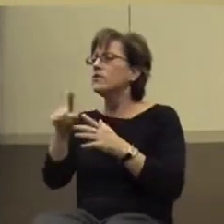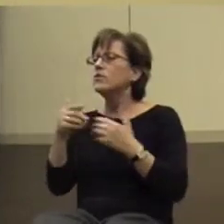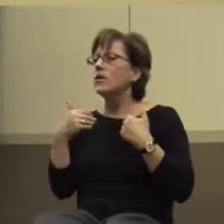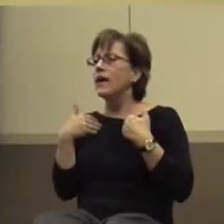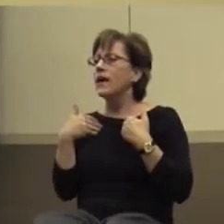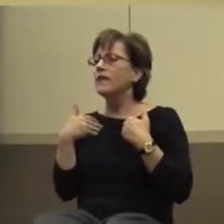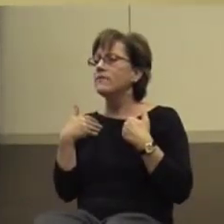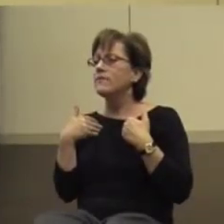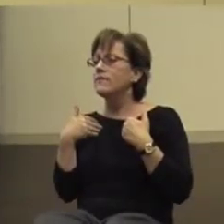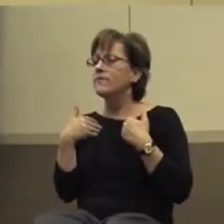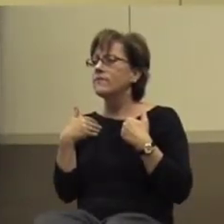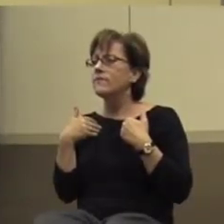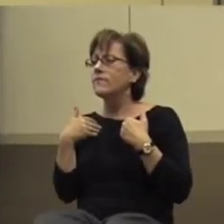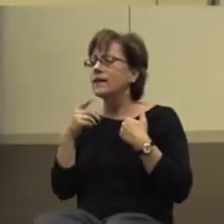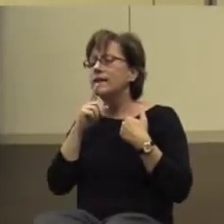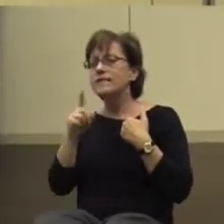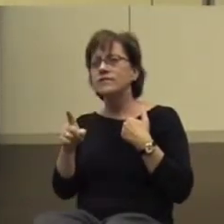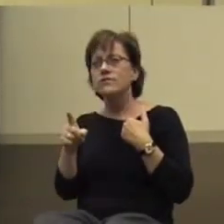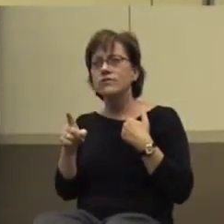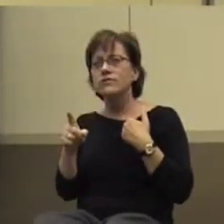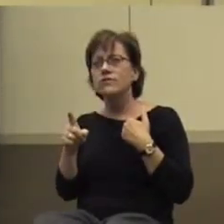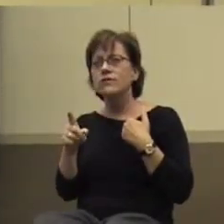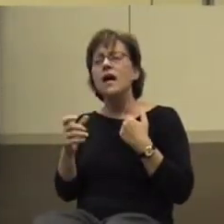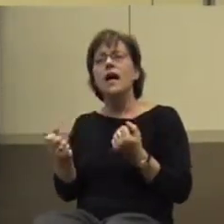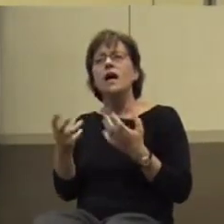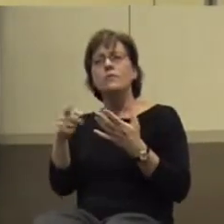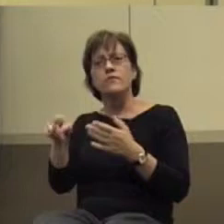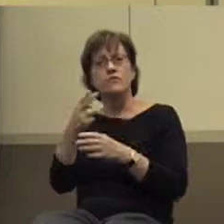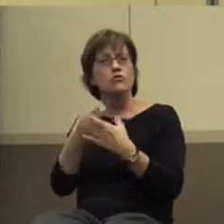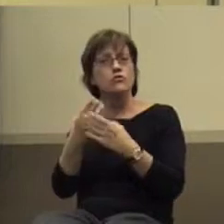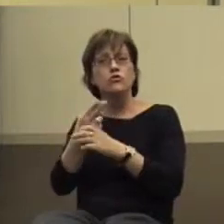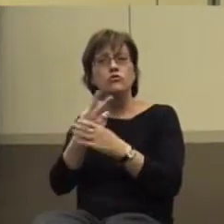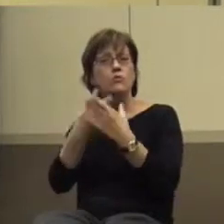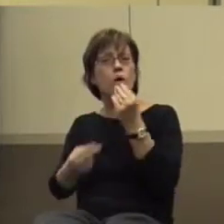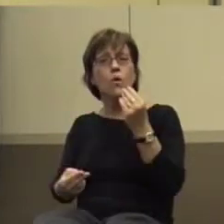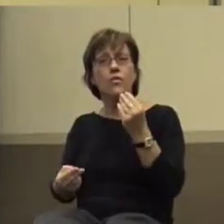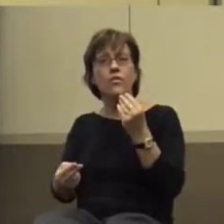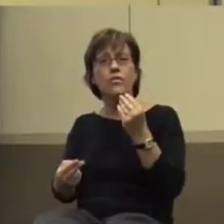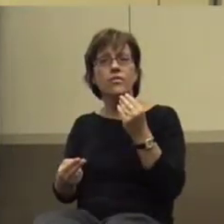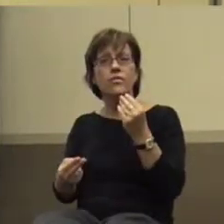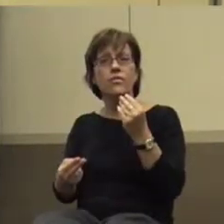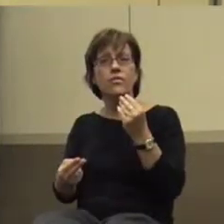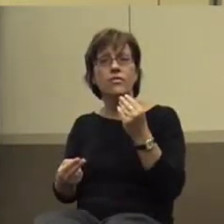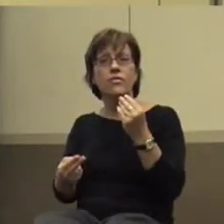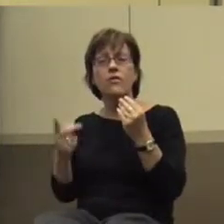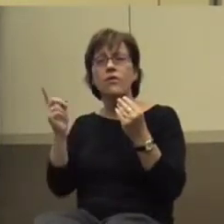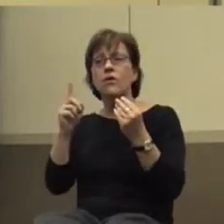many of you have used both? Where you've able to like get a preference for one over the other?